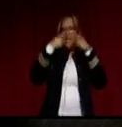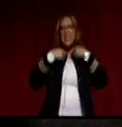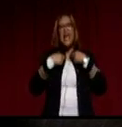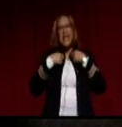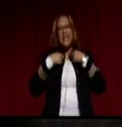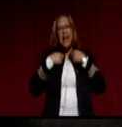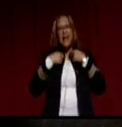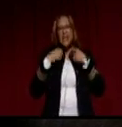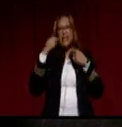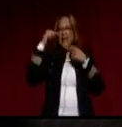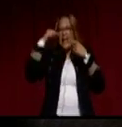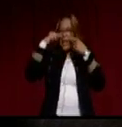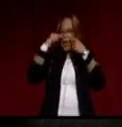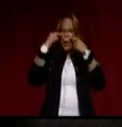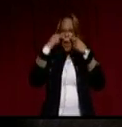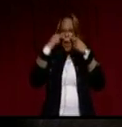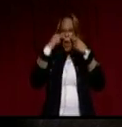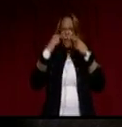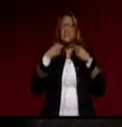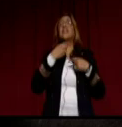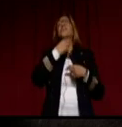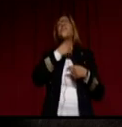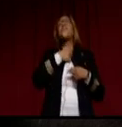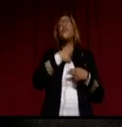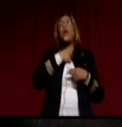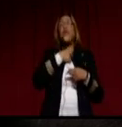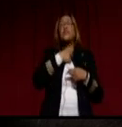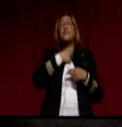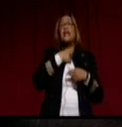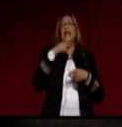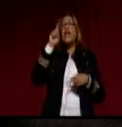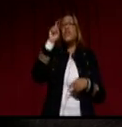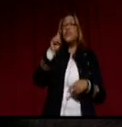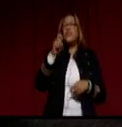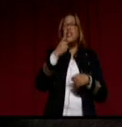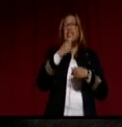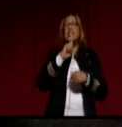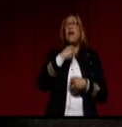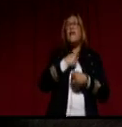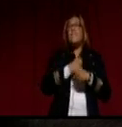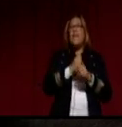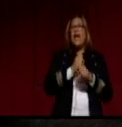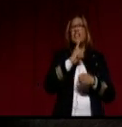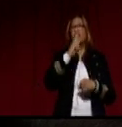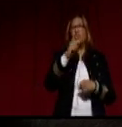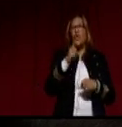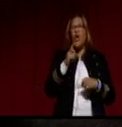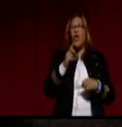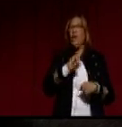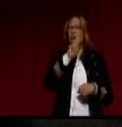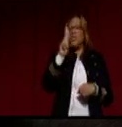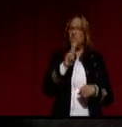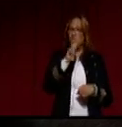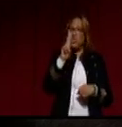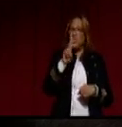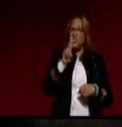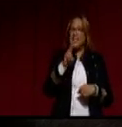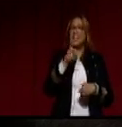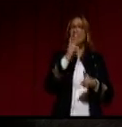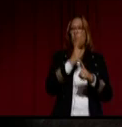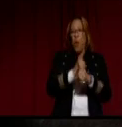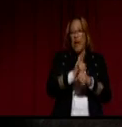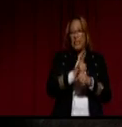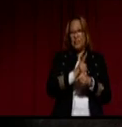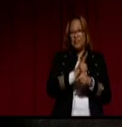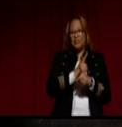stuff can go in your nose. It could go in your throat. So you have to make sure that when you're wearing the mask that you have it on properly.